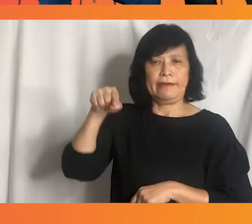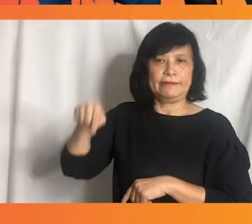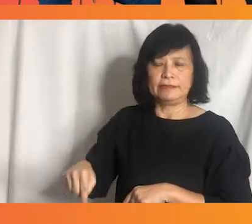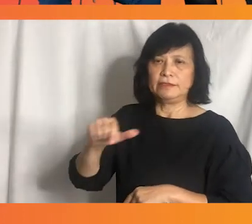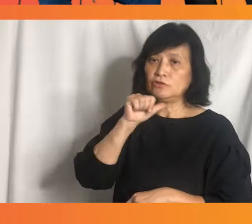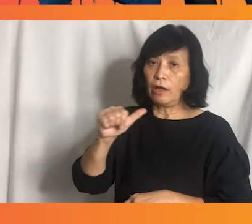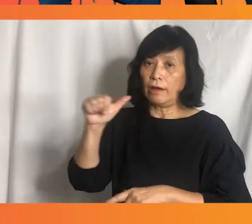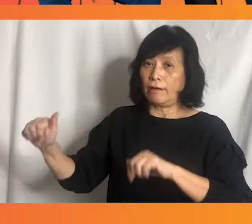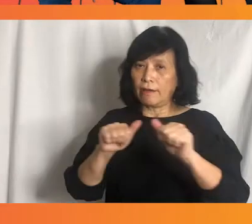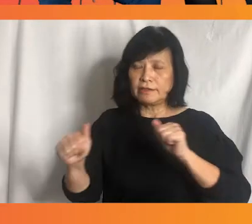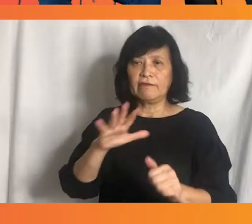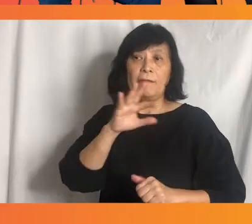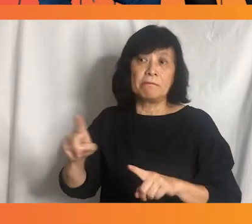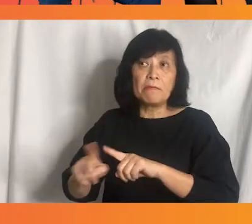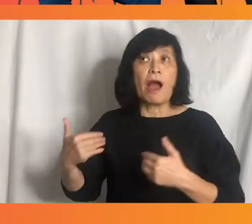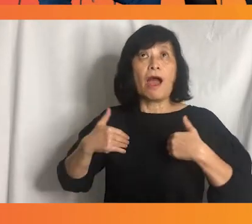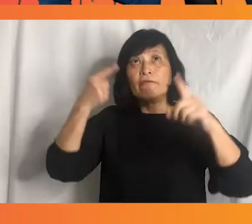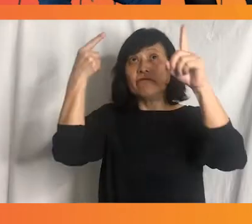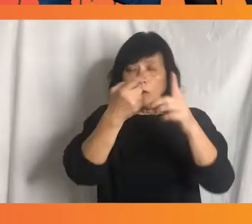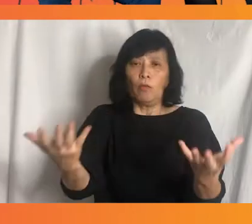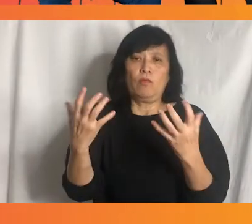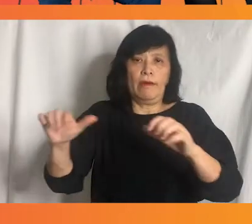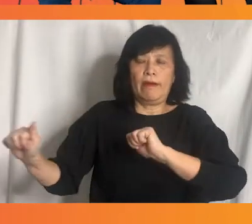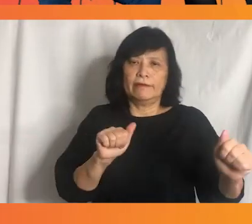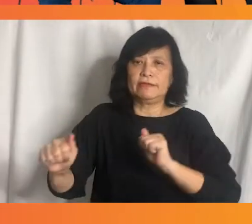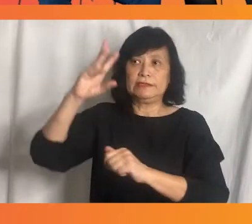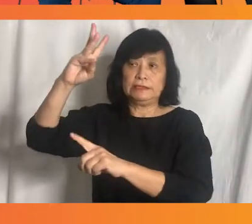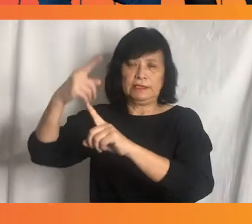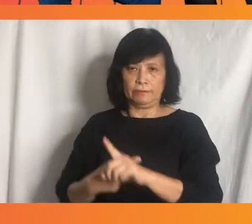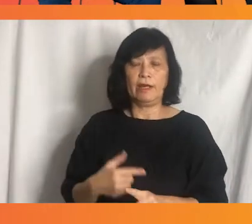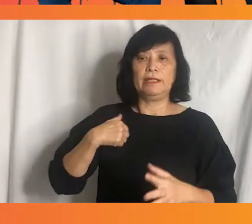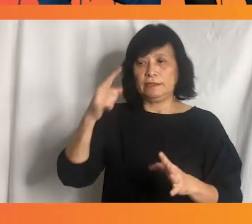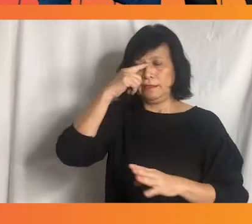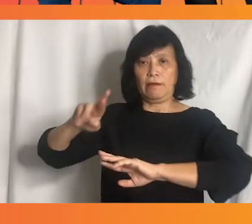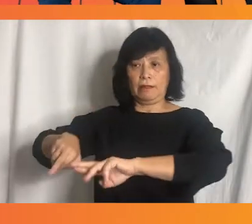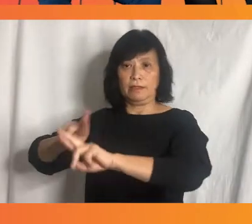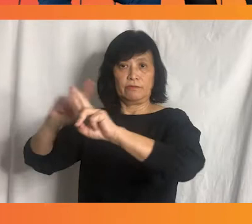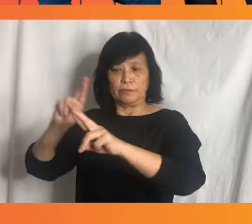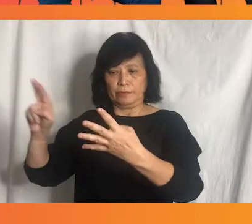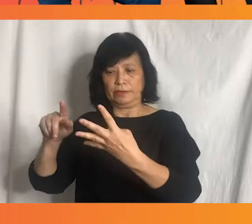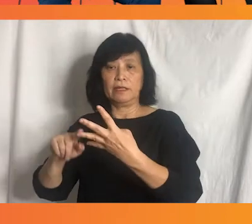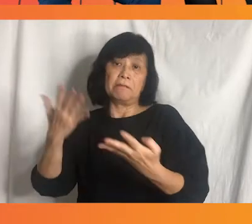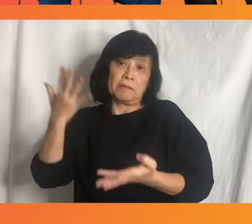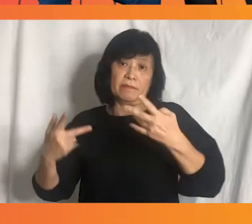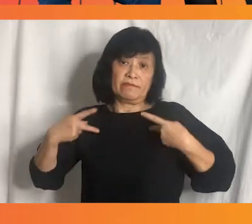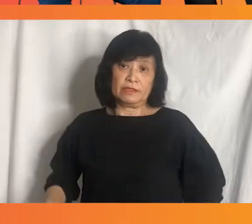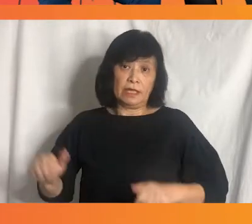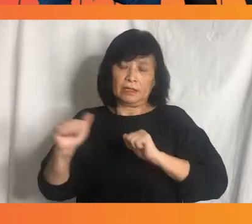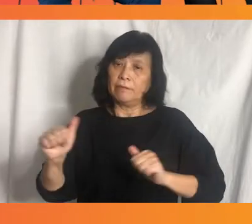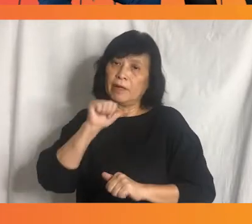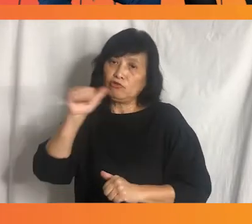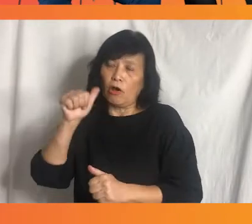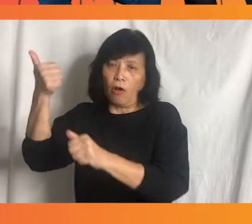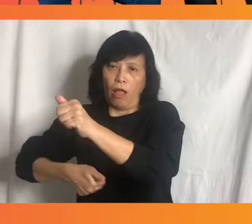there is intention to become more active in the next 6 months. In the preparation stage, the client might be physically active but not